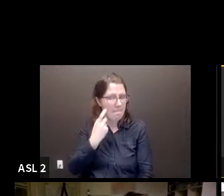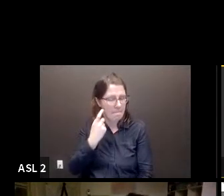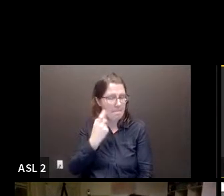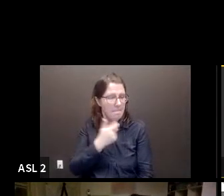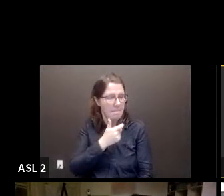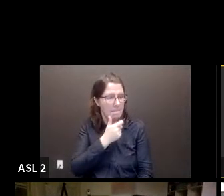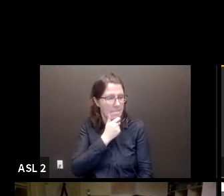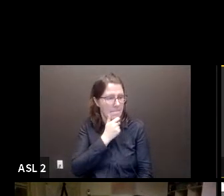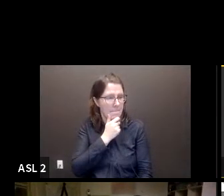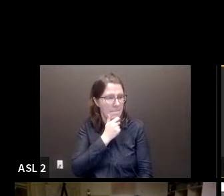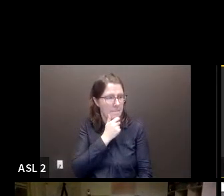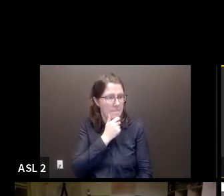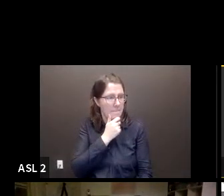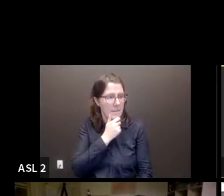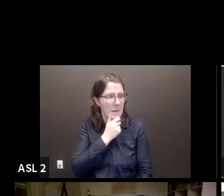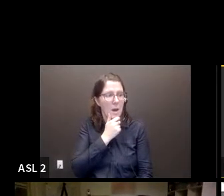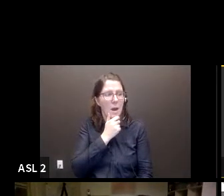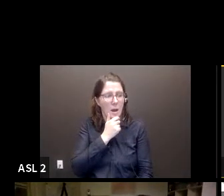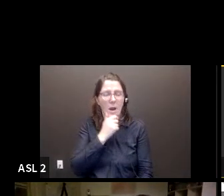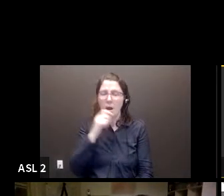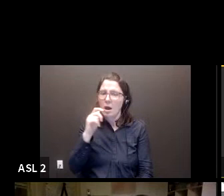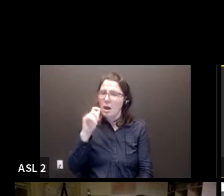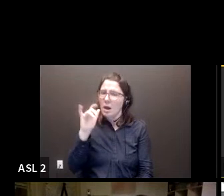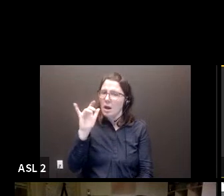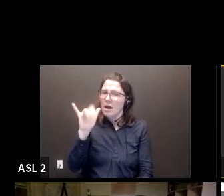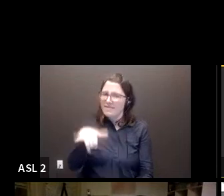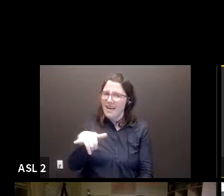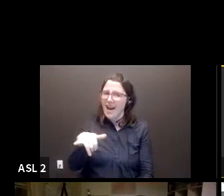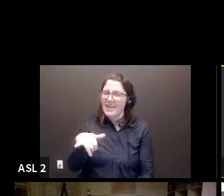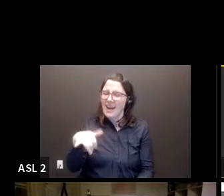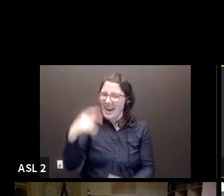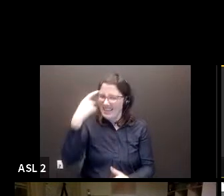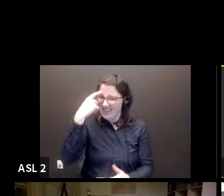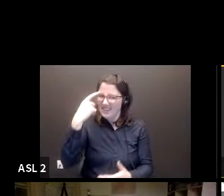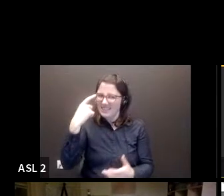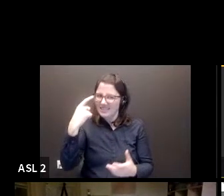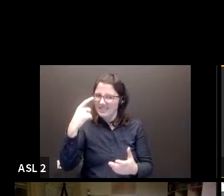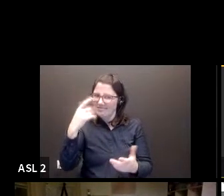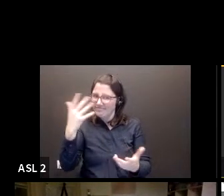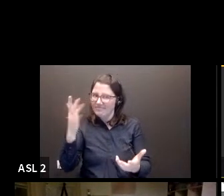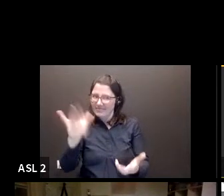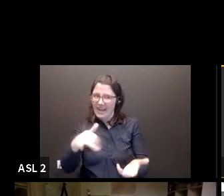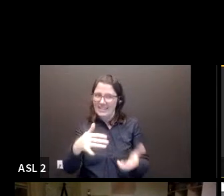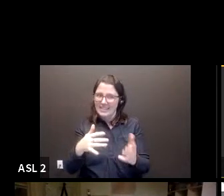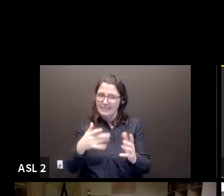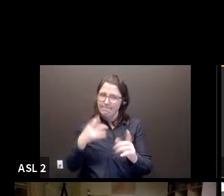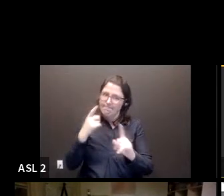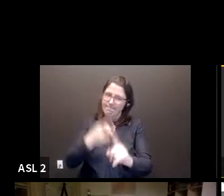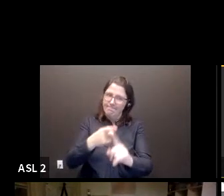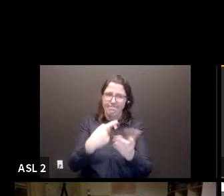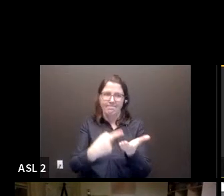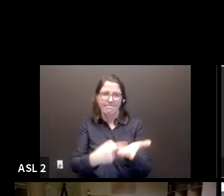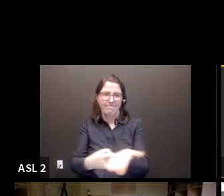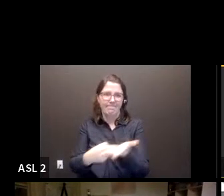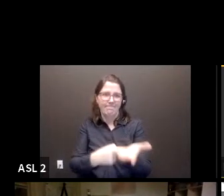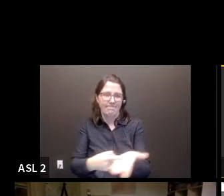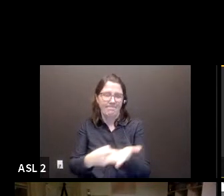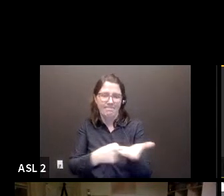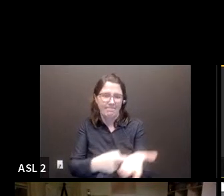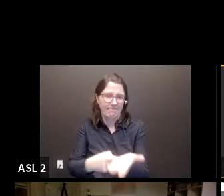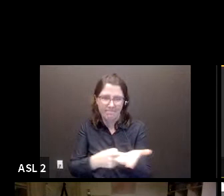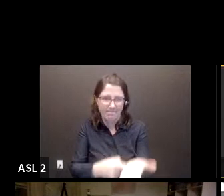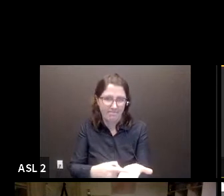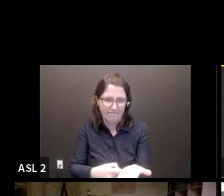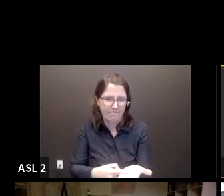you know i think that's a little bit what we're talking about and i just wanted to ask the chief to give his perspective